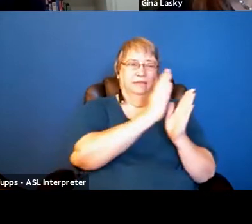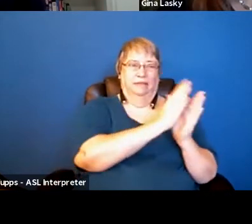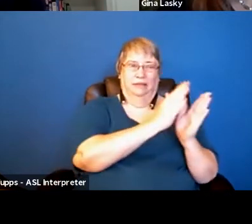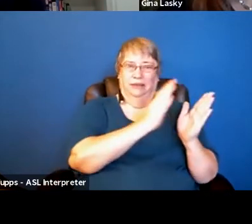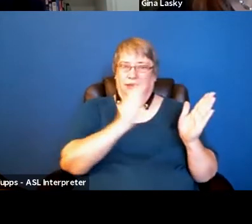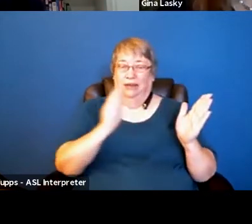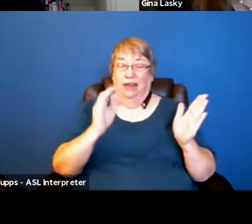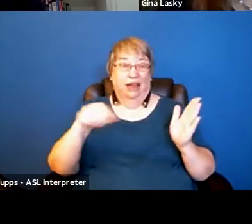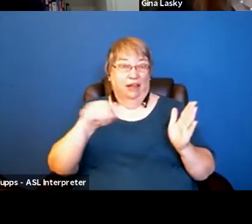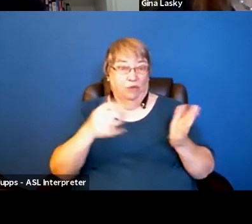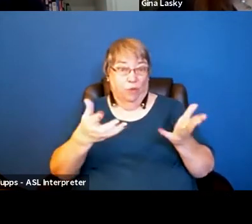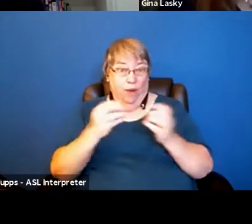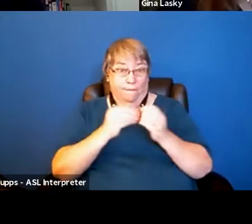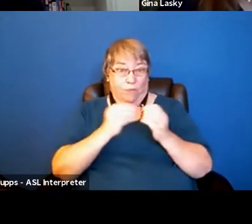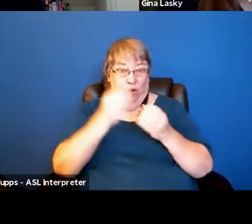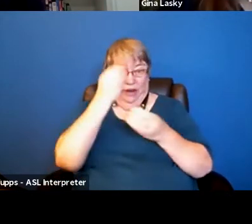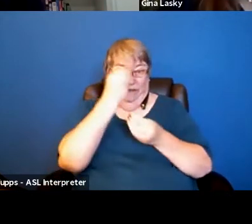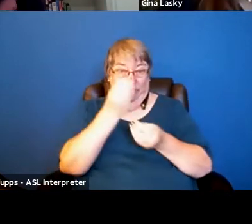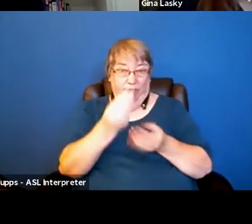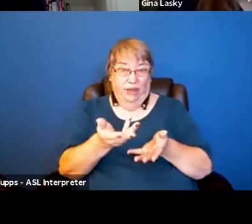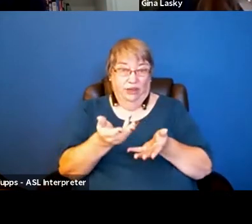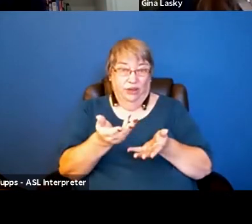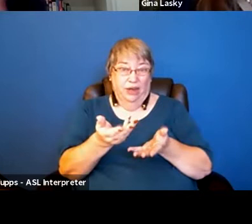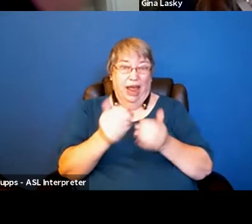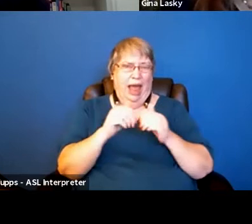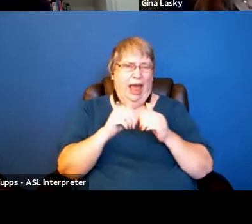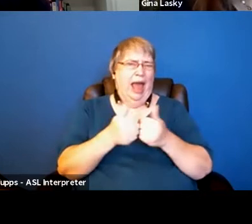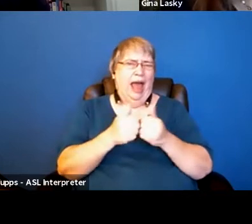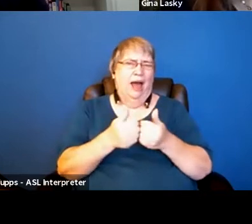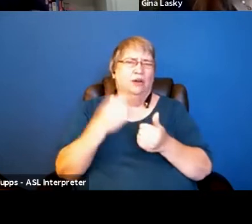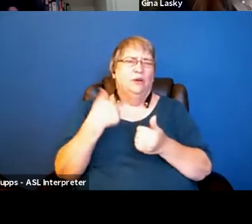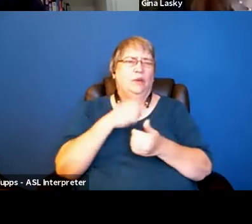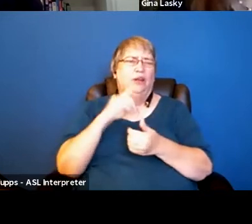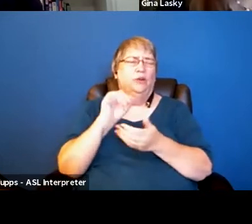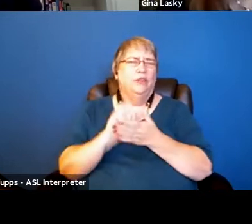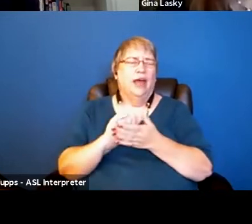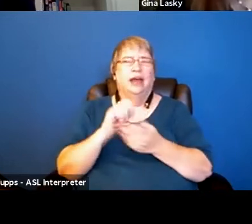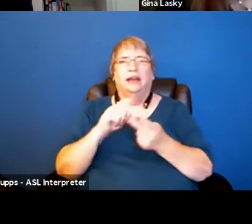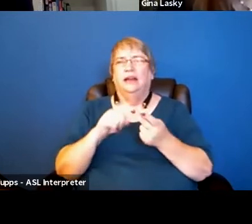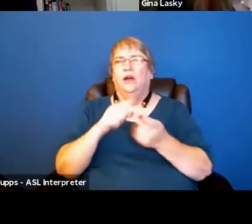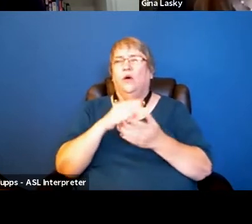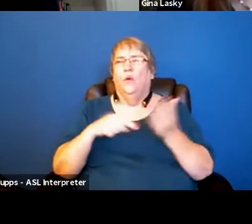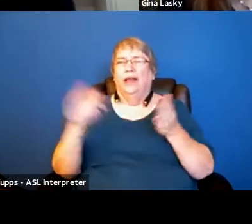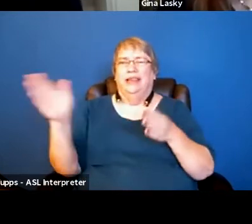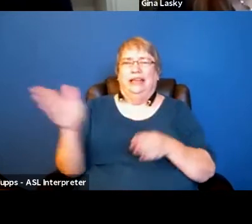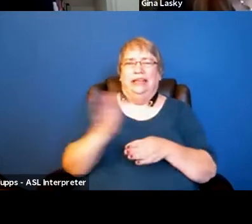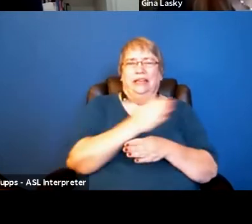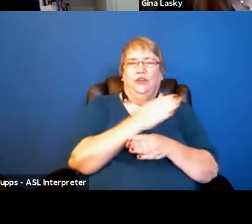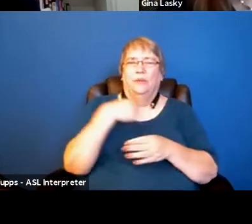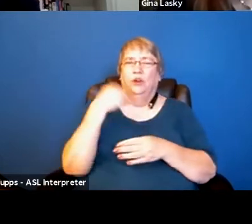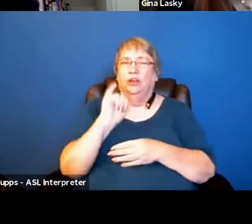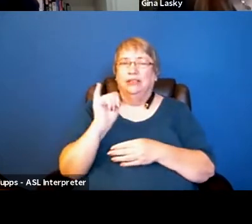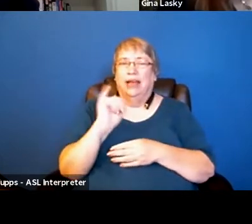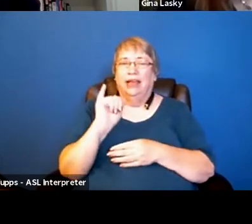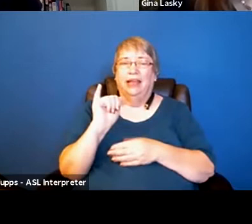you're interested in more detail on how we map these services and what the continuum looks like, that's included in what we refer